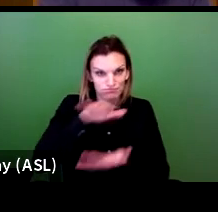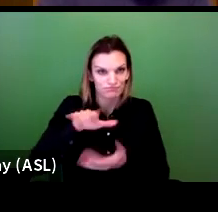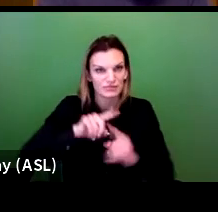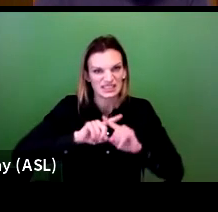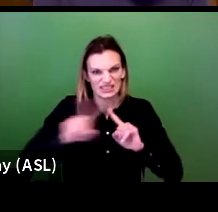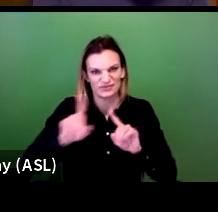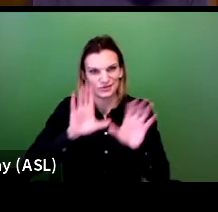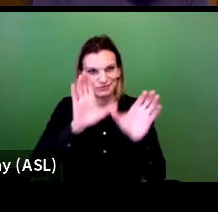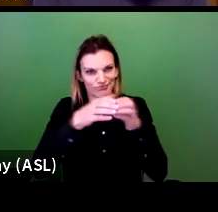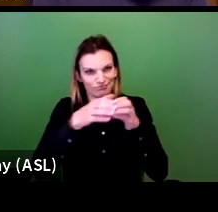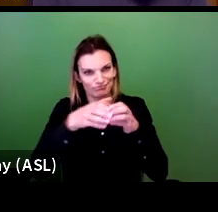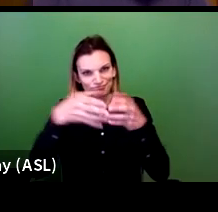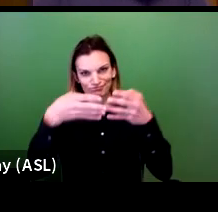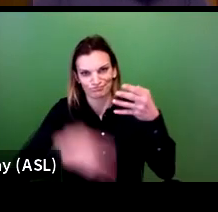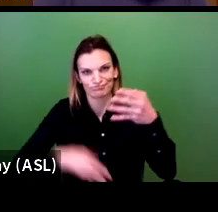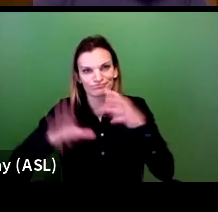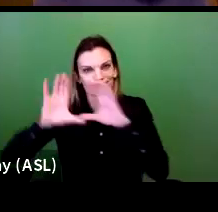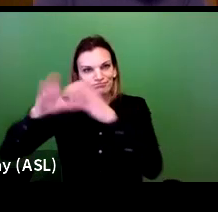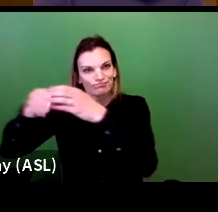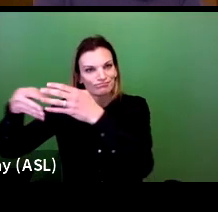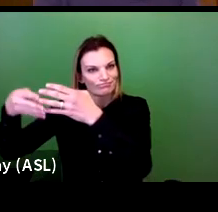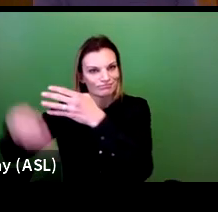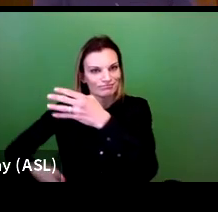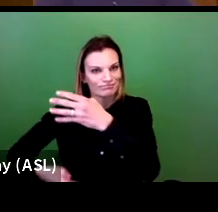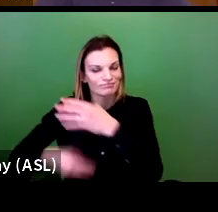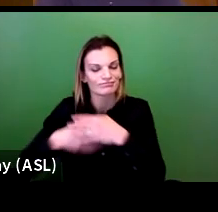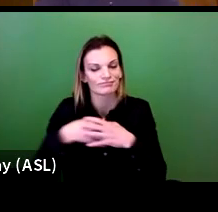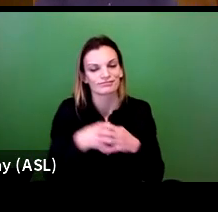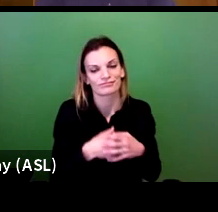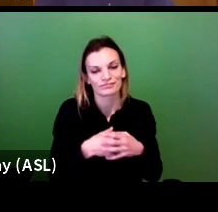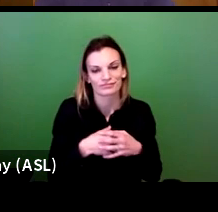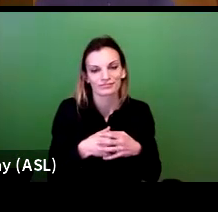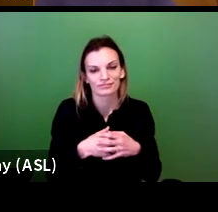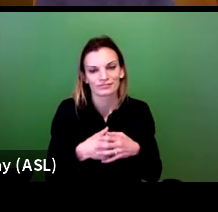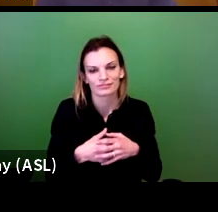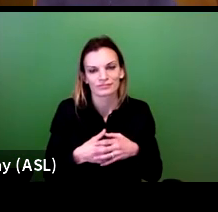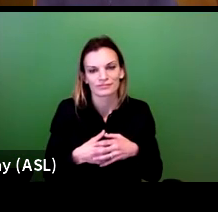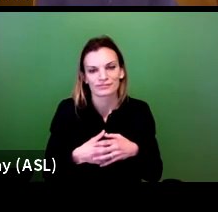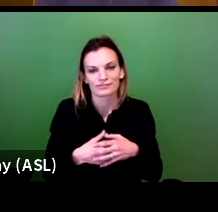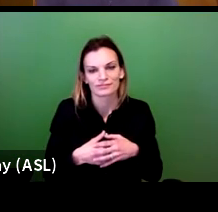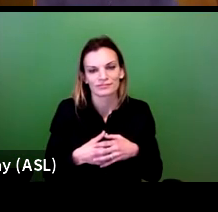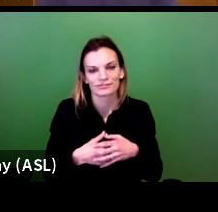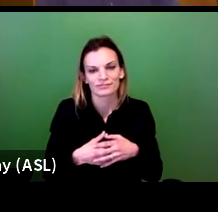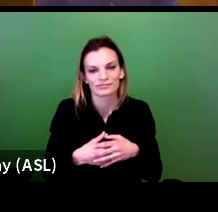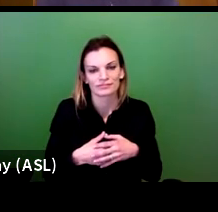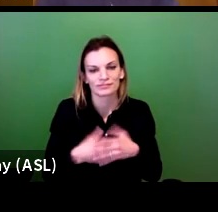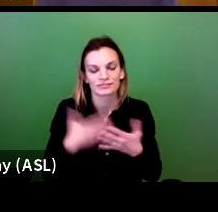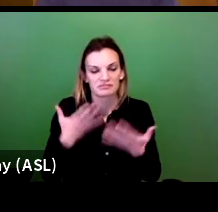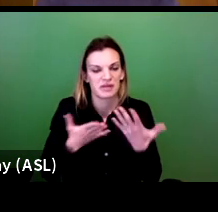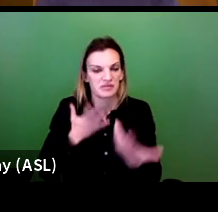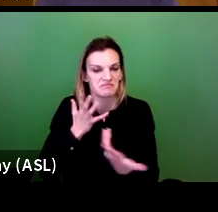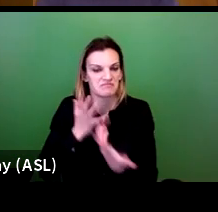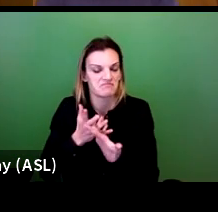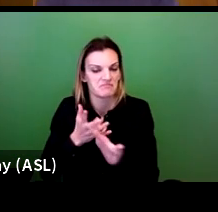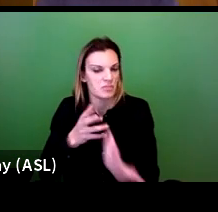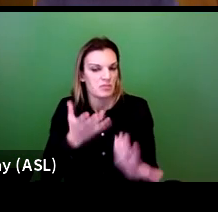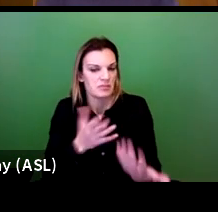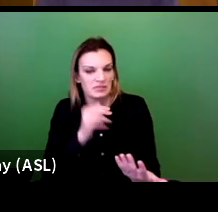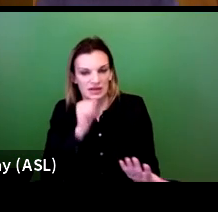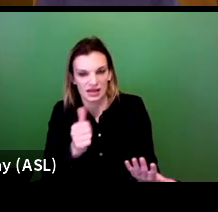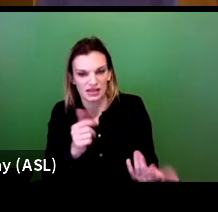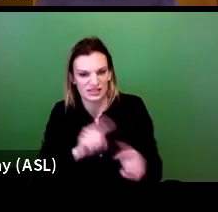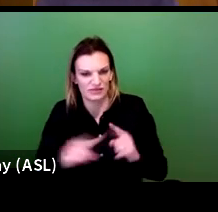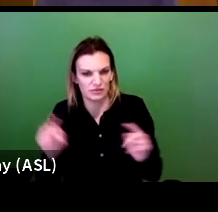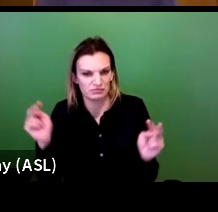that point, maybe that would address Juanita's concern. Maybe it actually works for Doug, maybe it doesn't. So should have offered that as a practical perspective. I